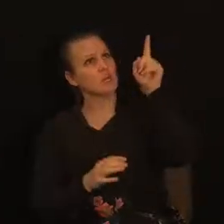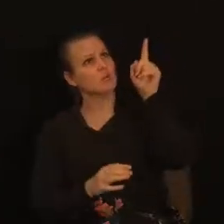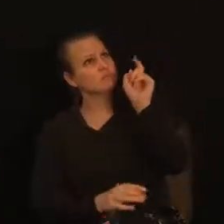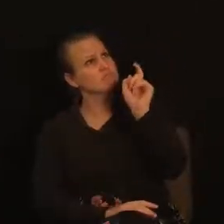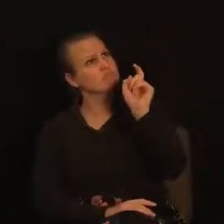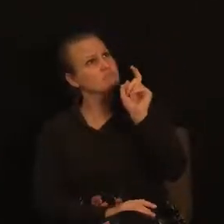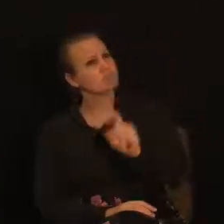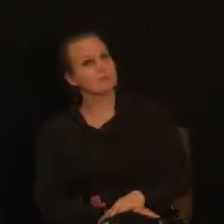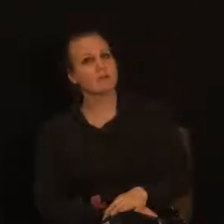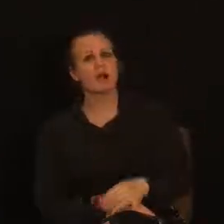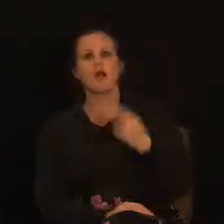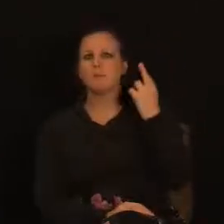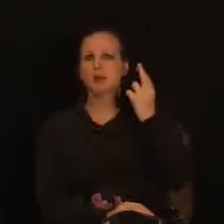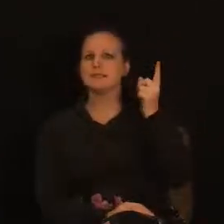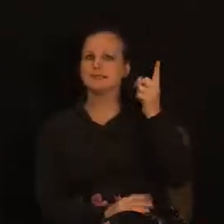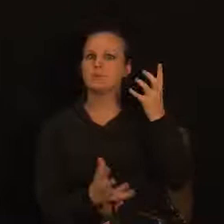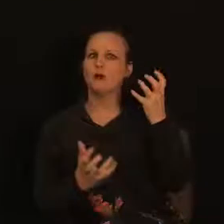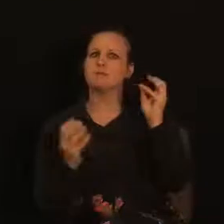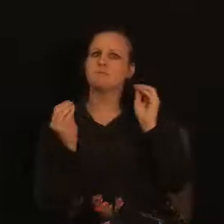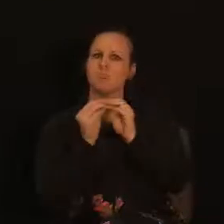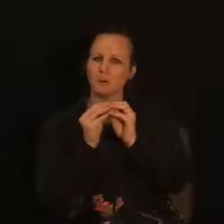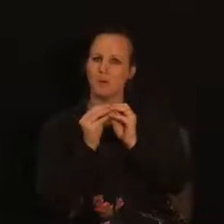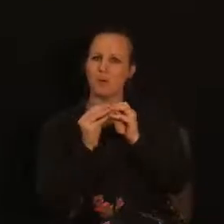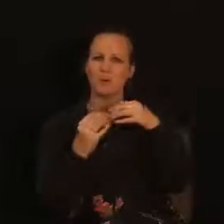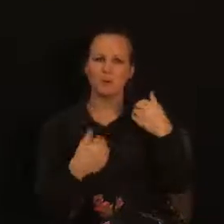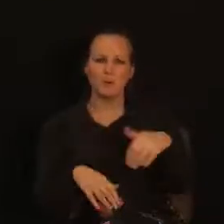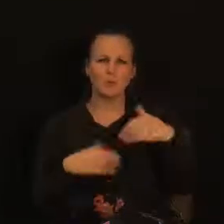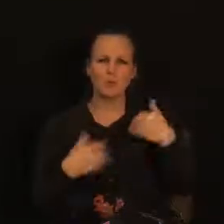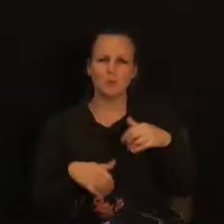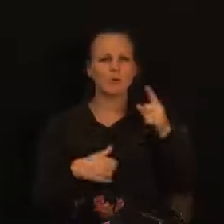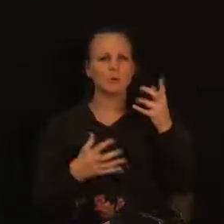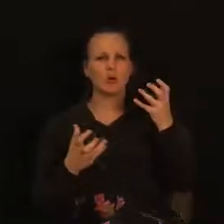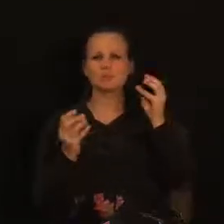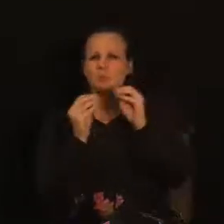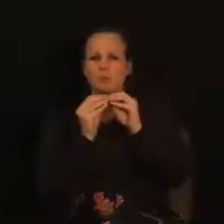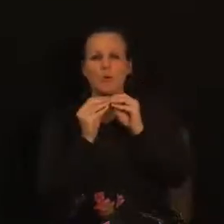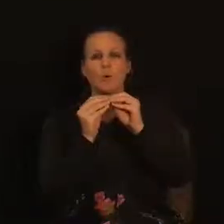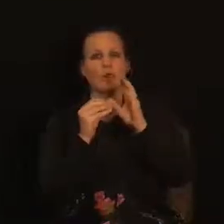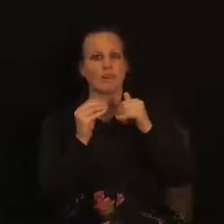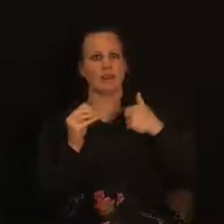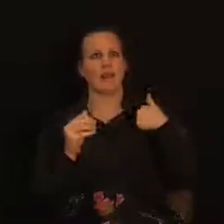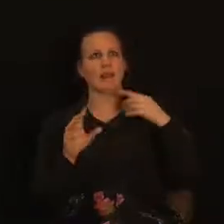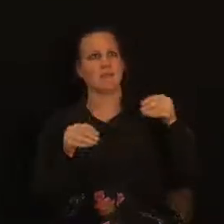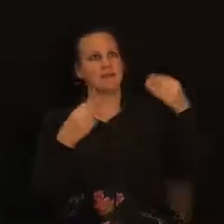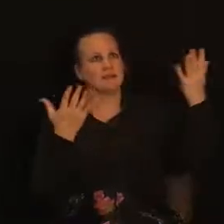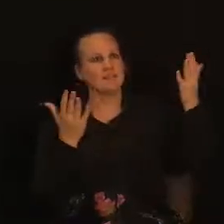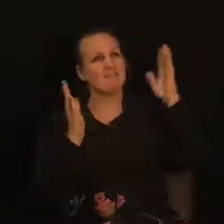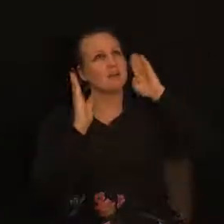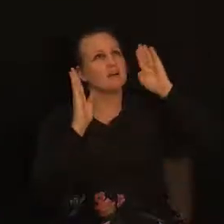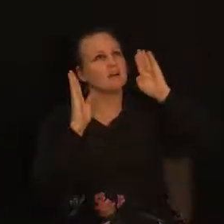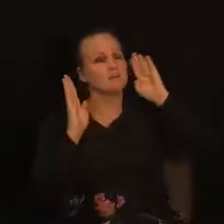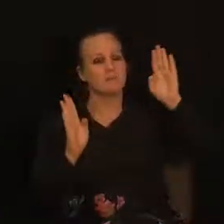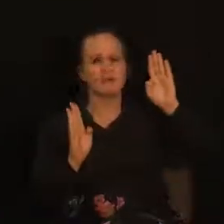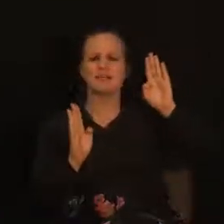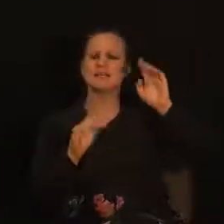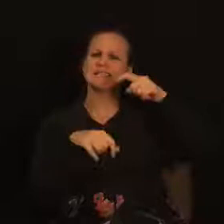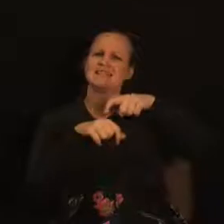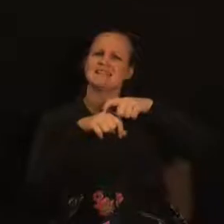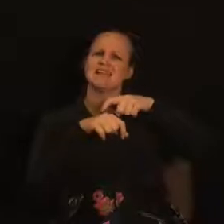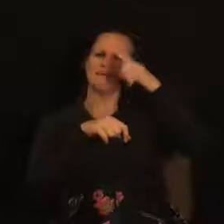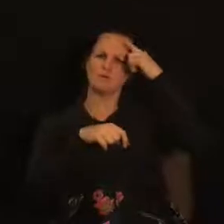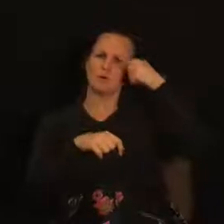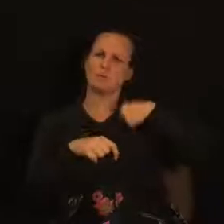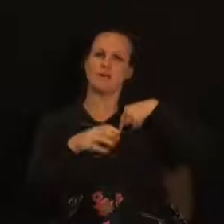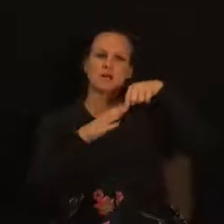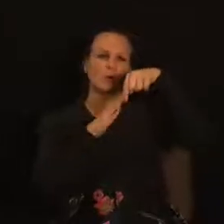he actually wants more. That he wants more than what I've been giving him. That it's time for me to go deeper. That